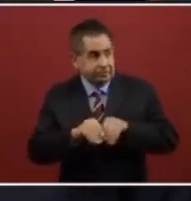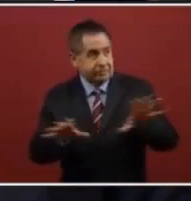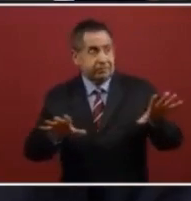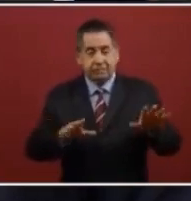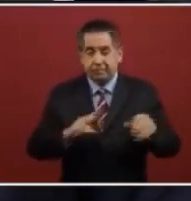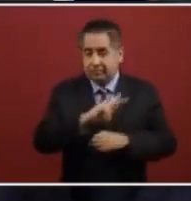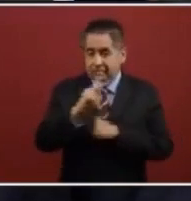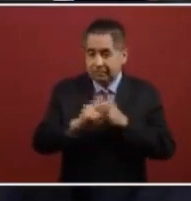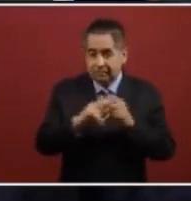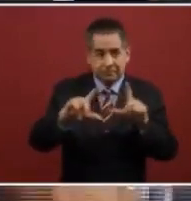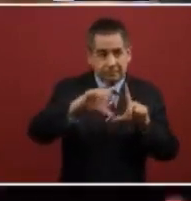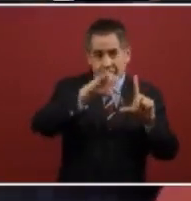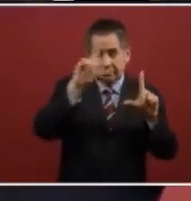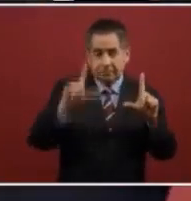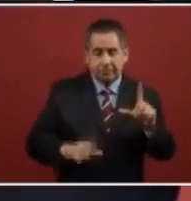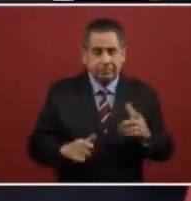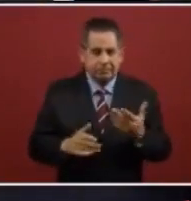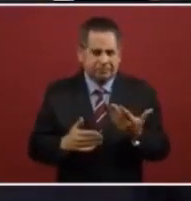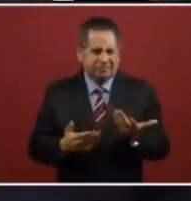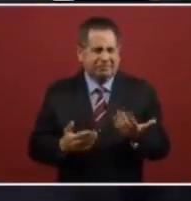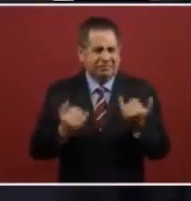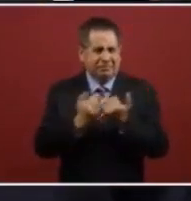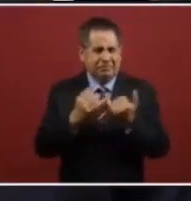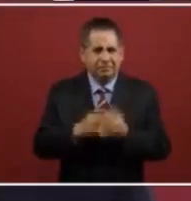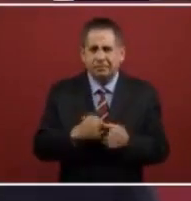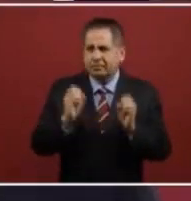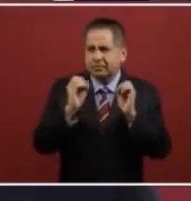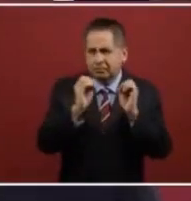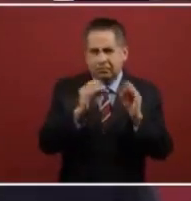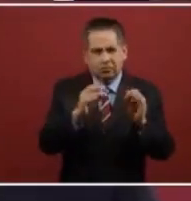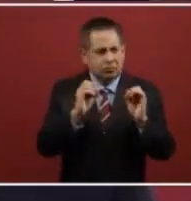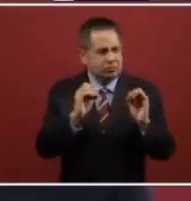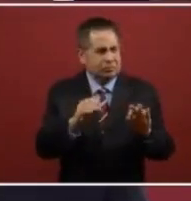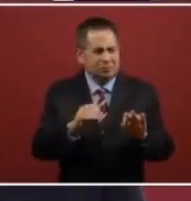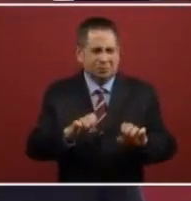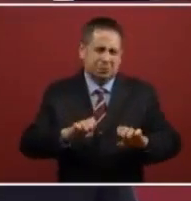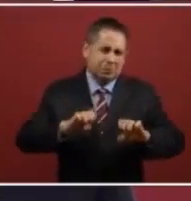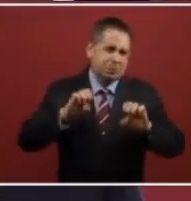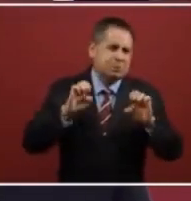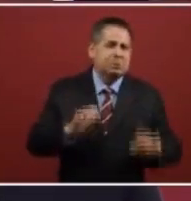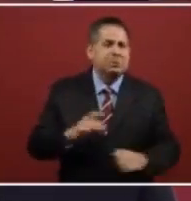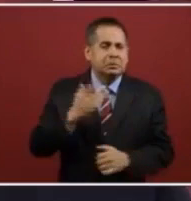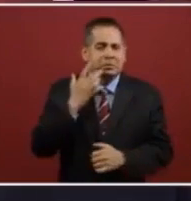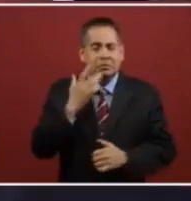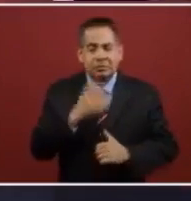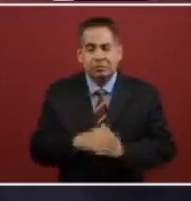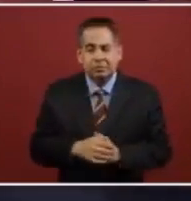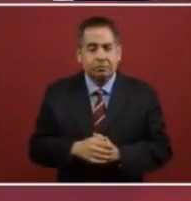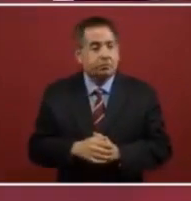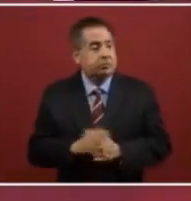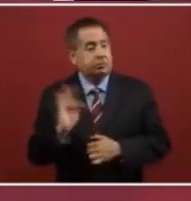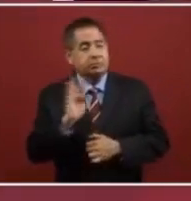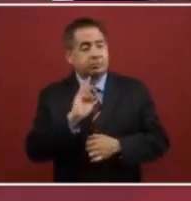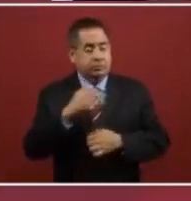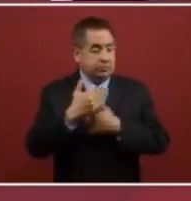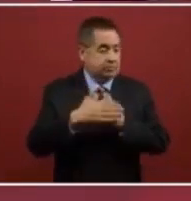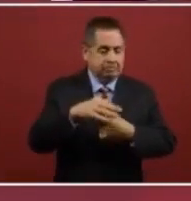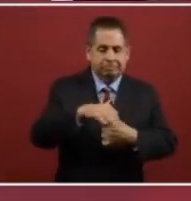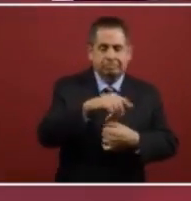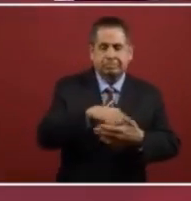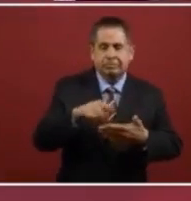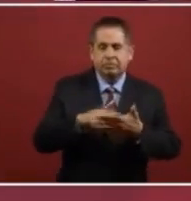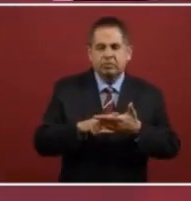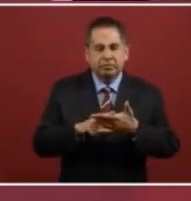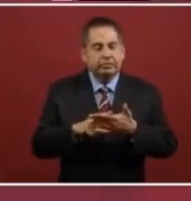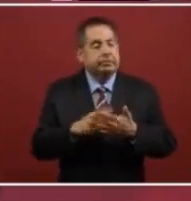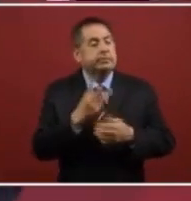300,000 a month, Oficinas, which is like in dollars Si about hay una 20 elección to 25,000 a cada